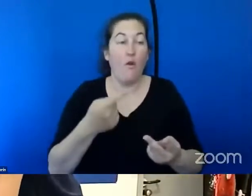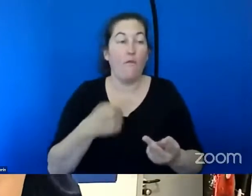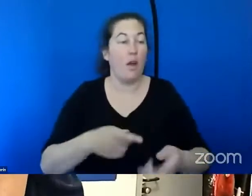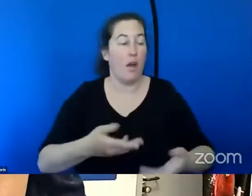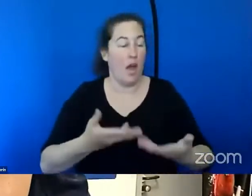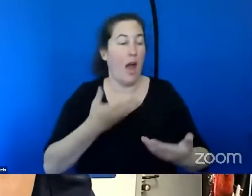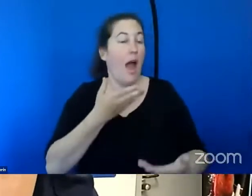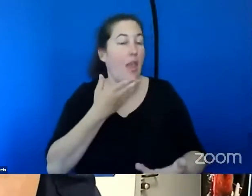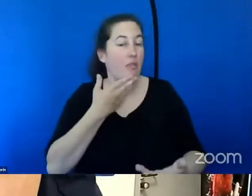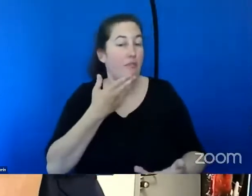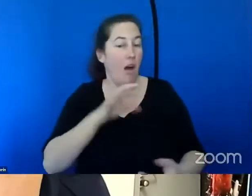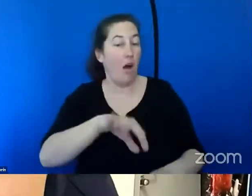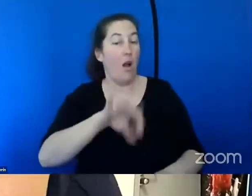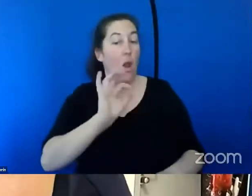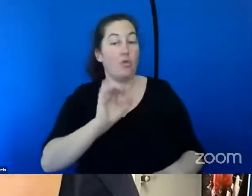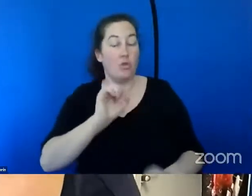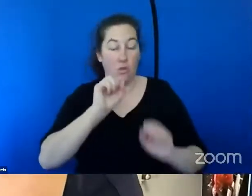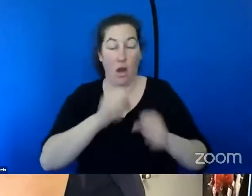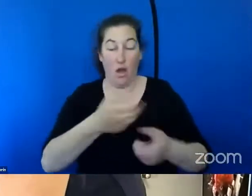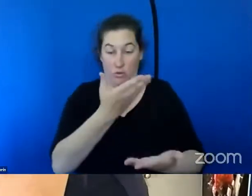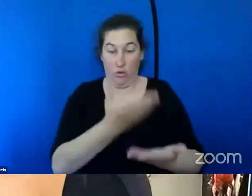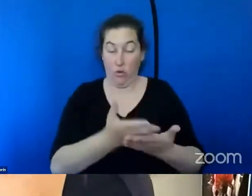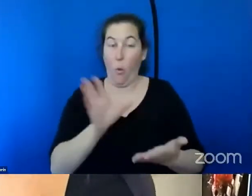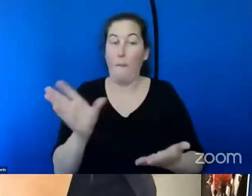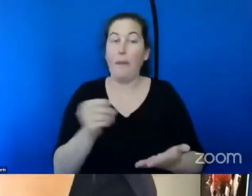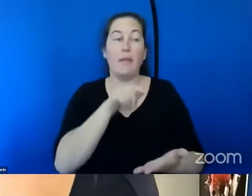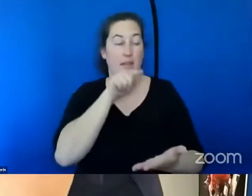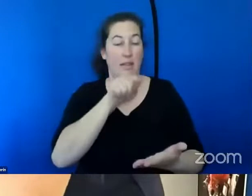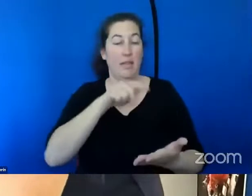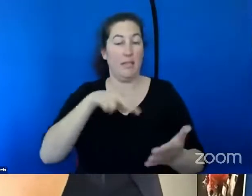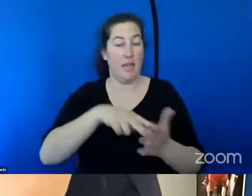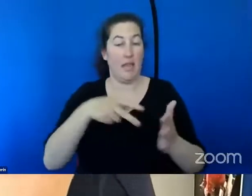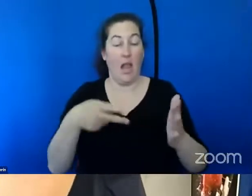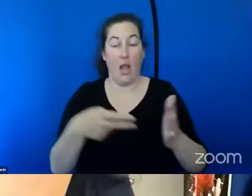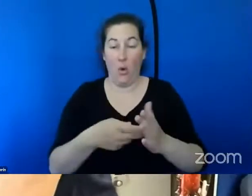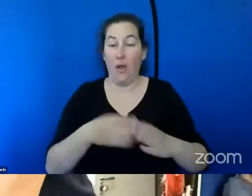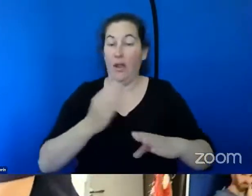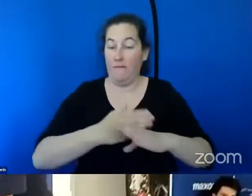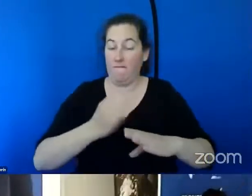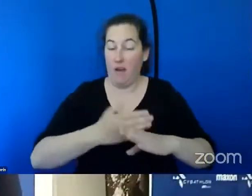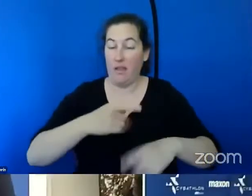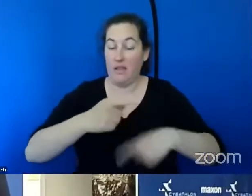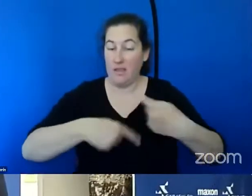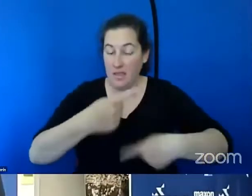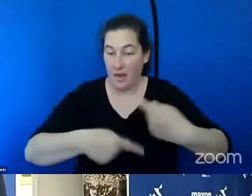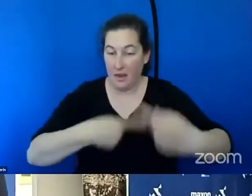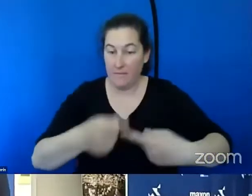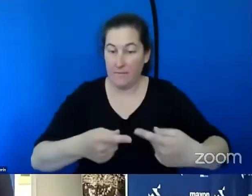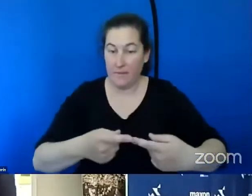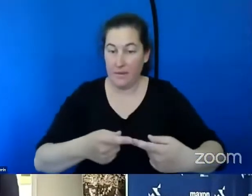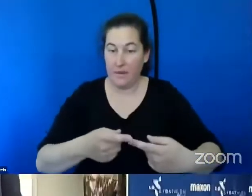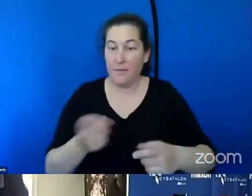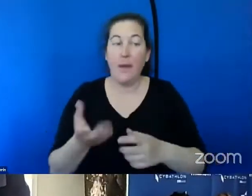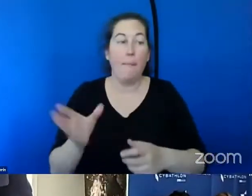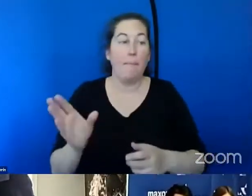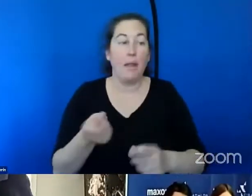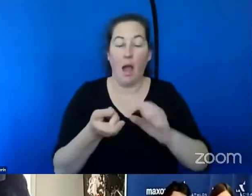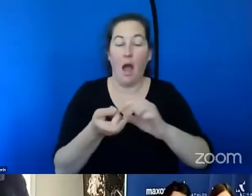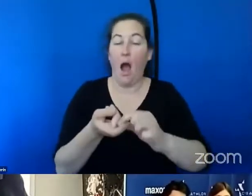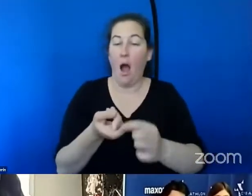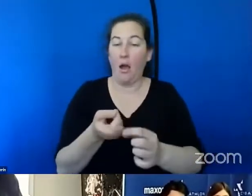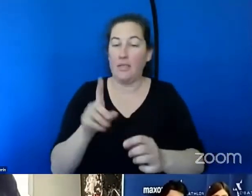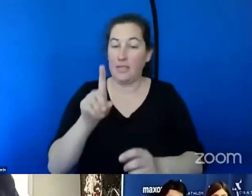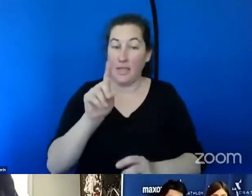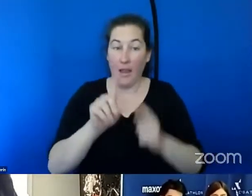indeed, and looking to become the first team to make the 3-minute time mark. And what he's doing here,